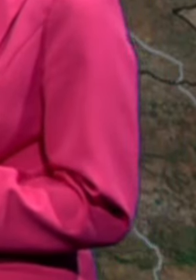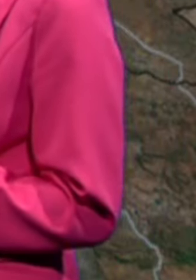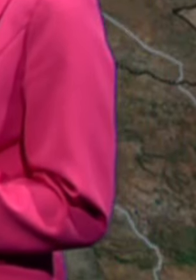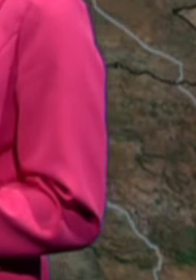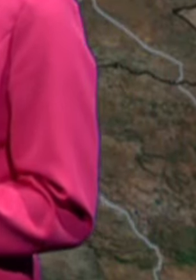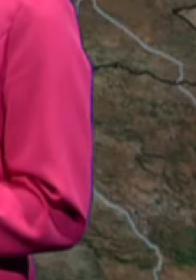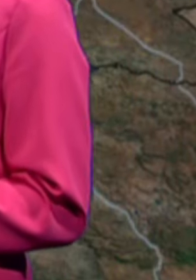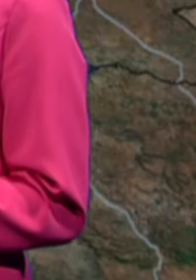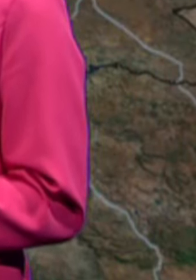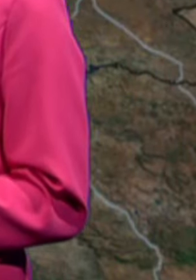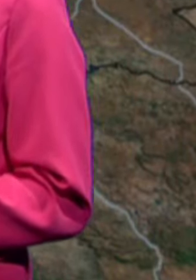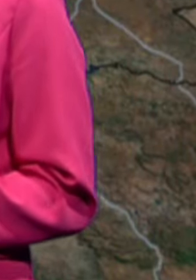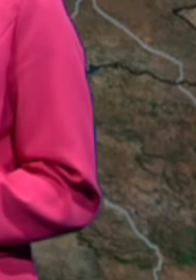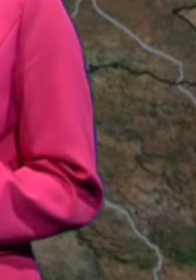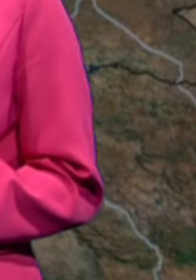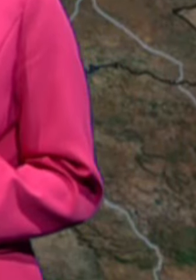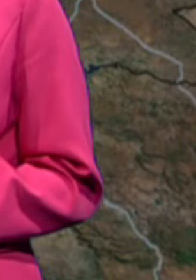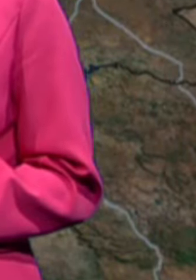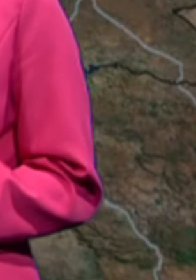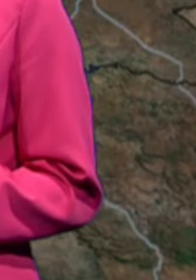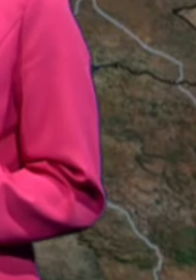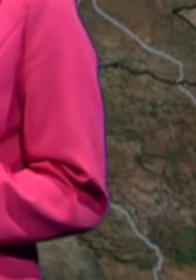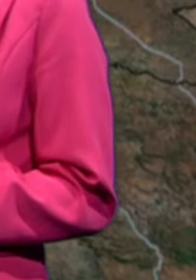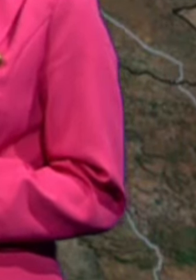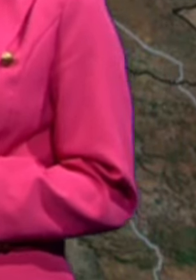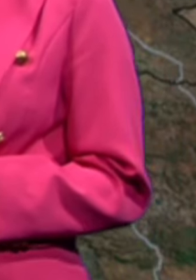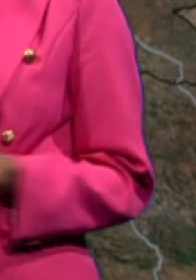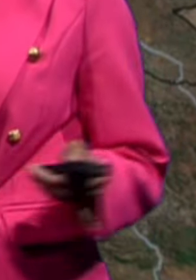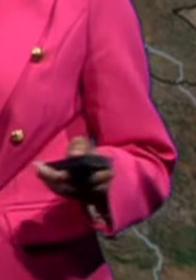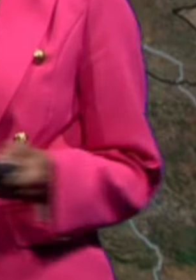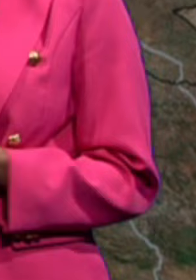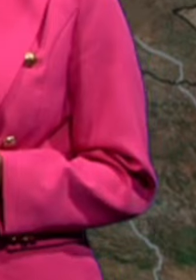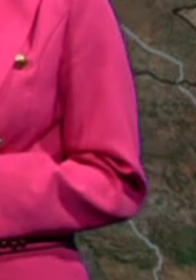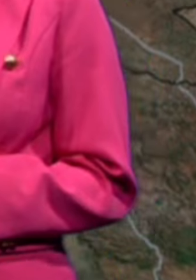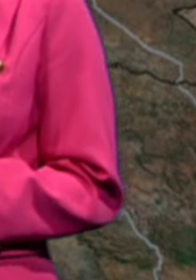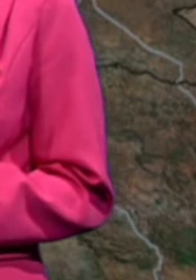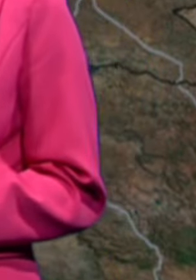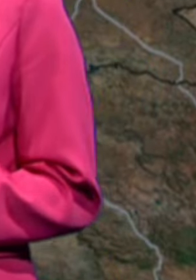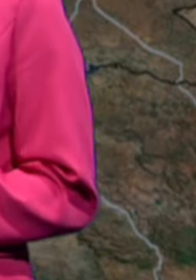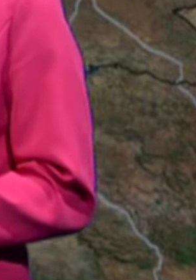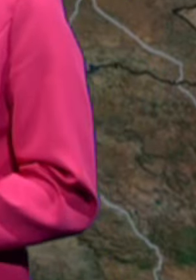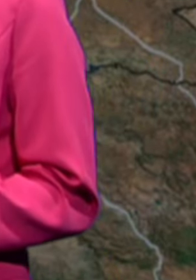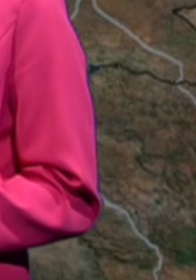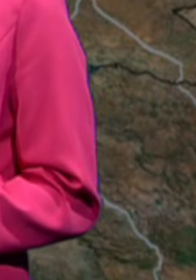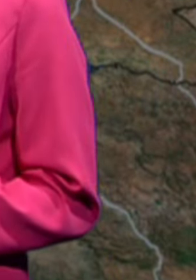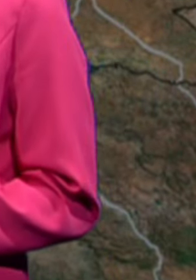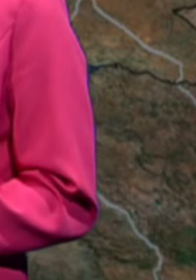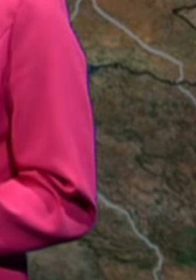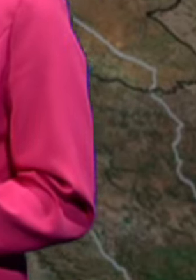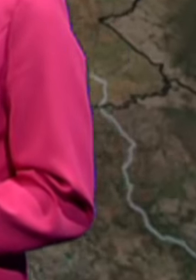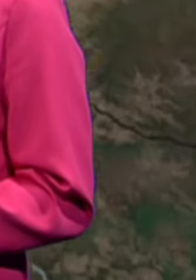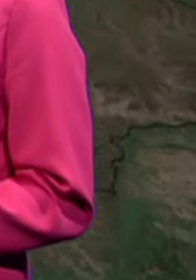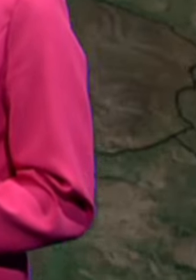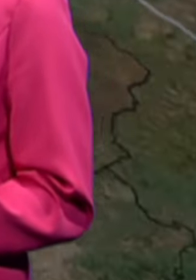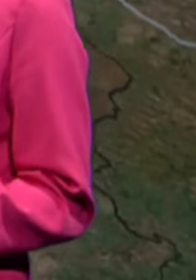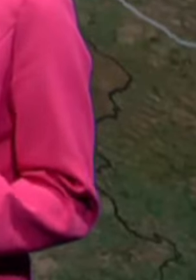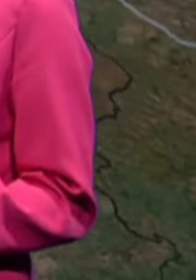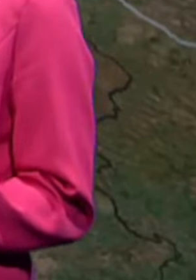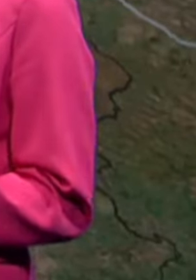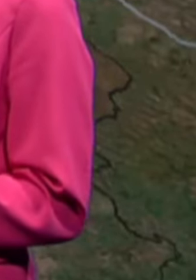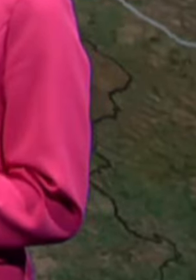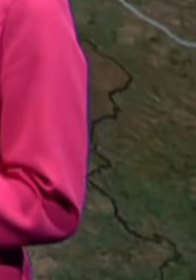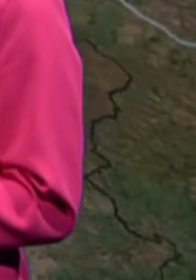di le 20 go ya go di le 34 lebela Carnarvon ka digata di le 17 go ya go di le 33 province ya